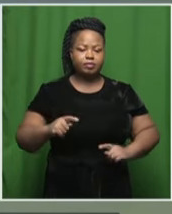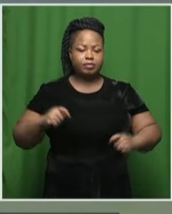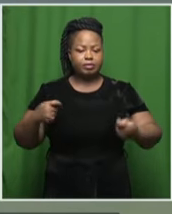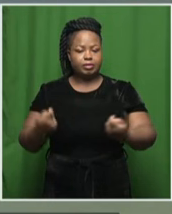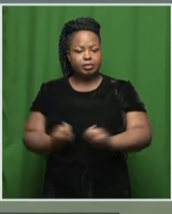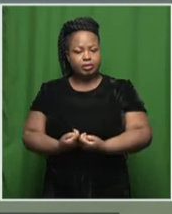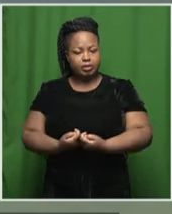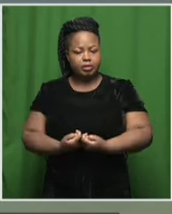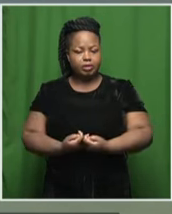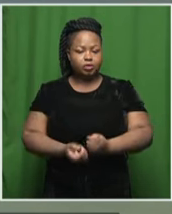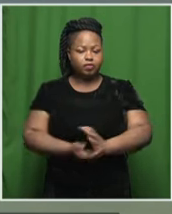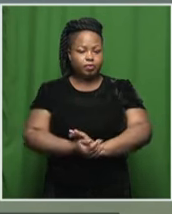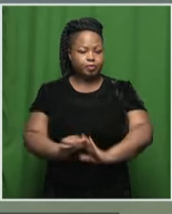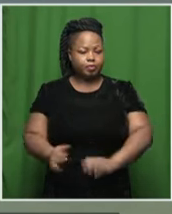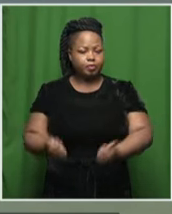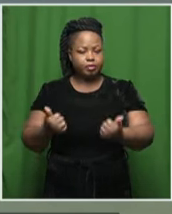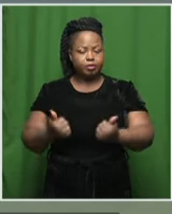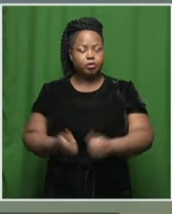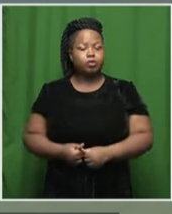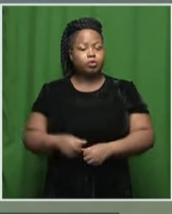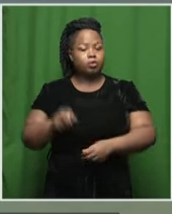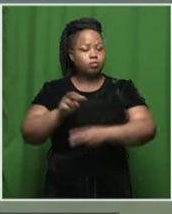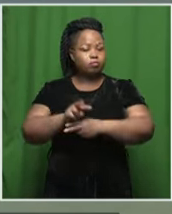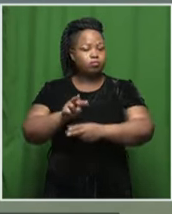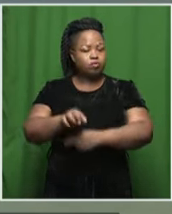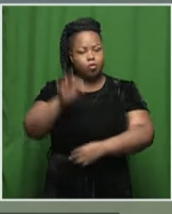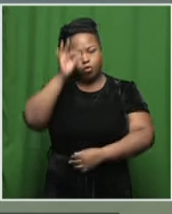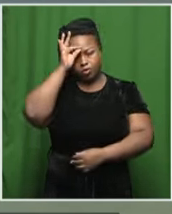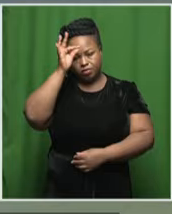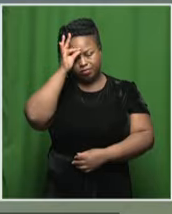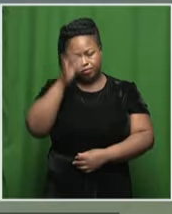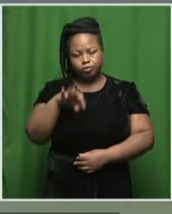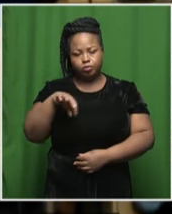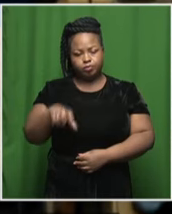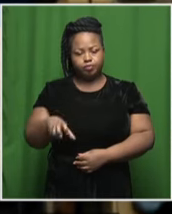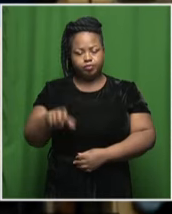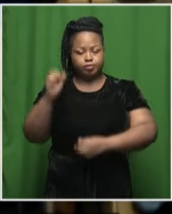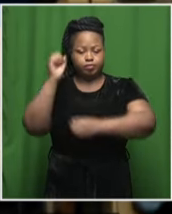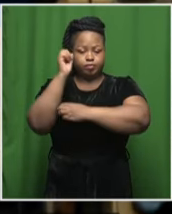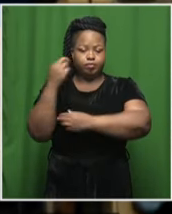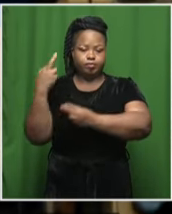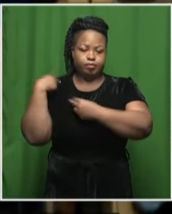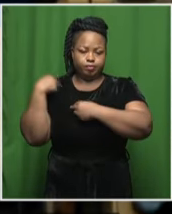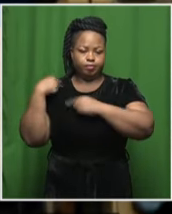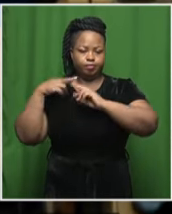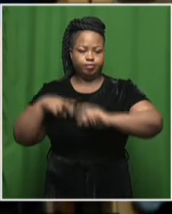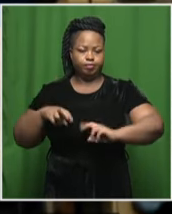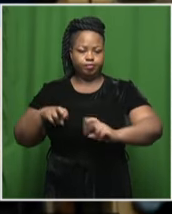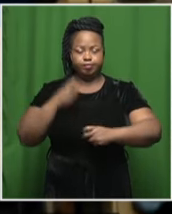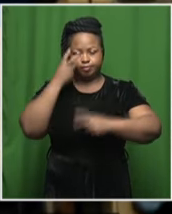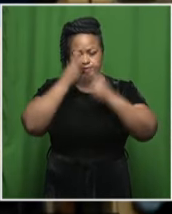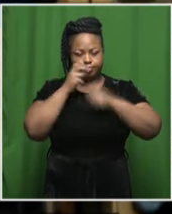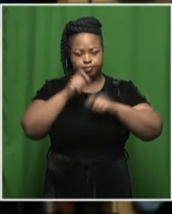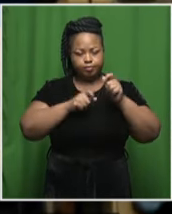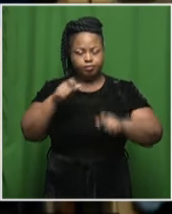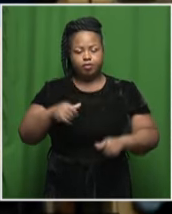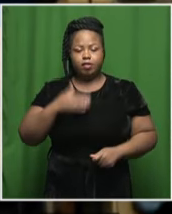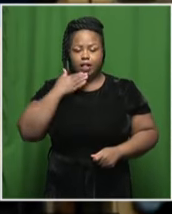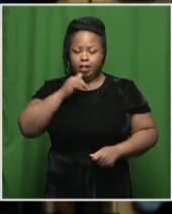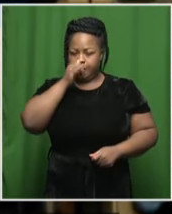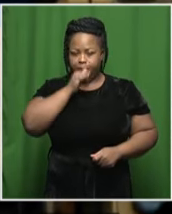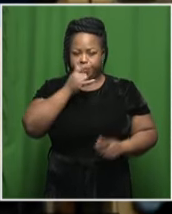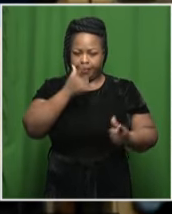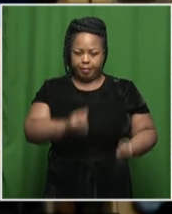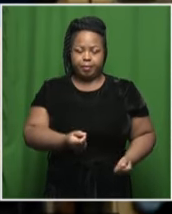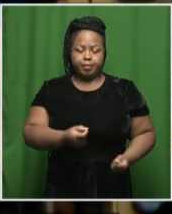of seasoned detectives from the provincial office to investigate and search for the suspects after